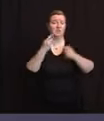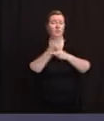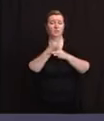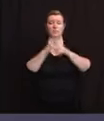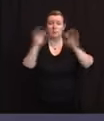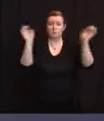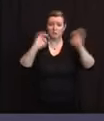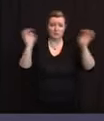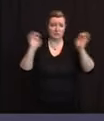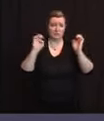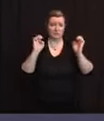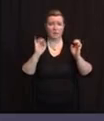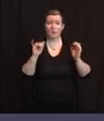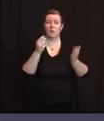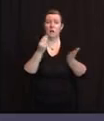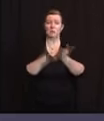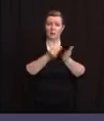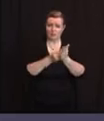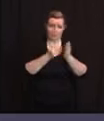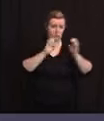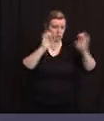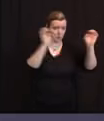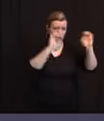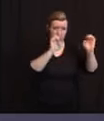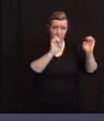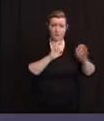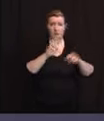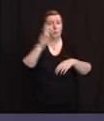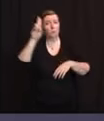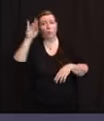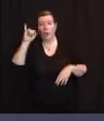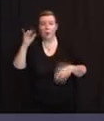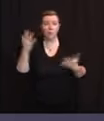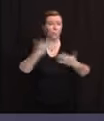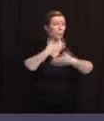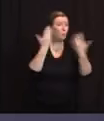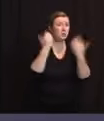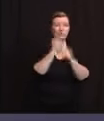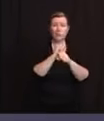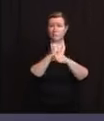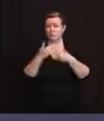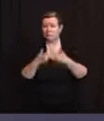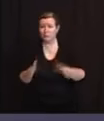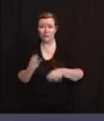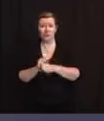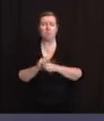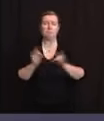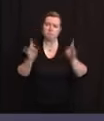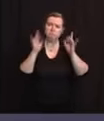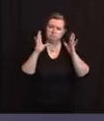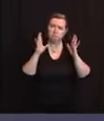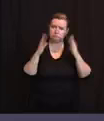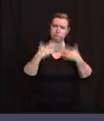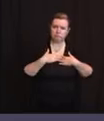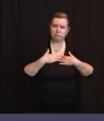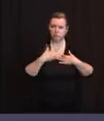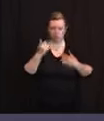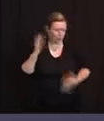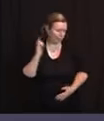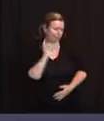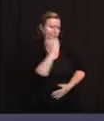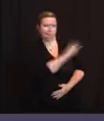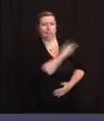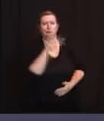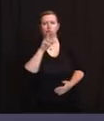unemployment crisis as a result of all time. And as I welcomed him back earlier, I want to re-welcome him,